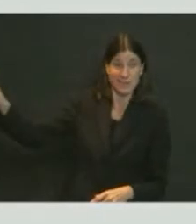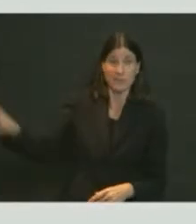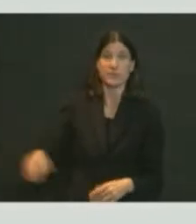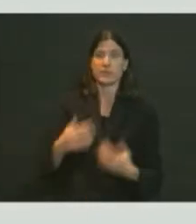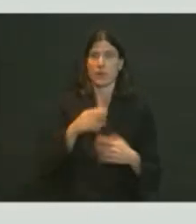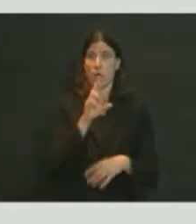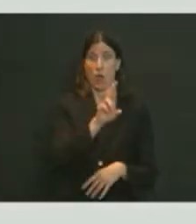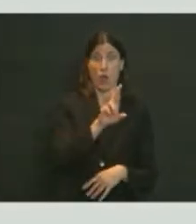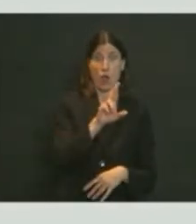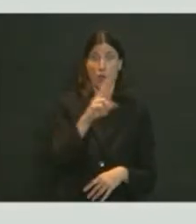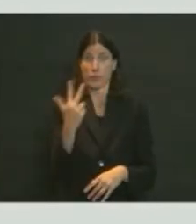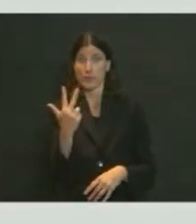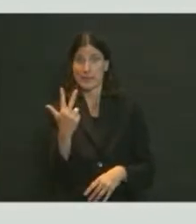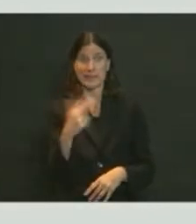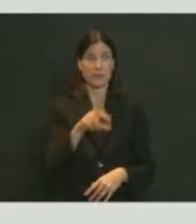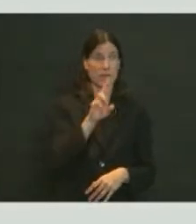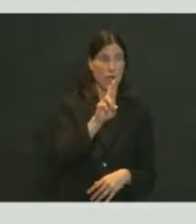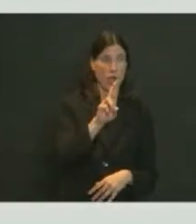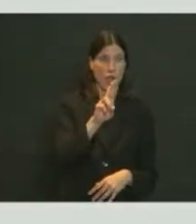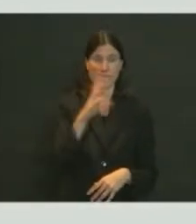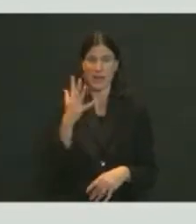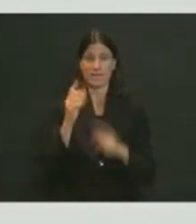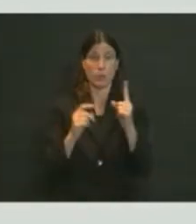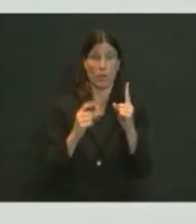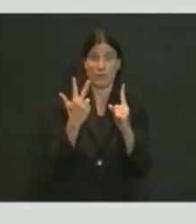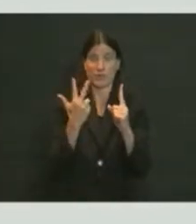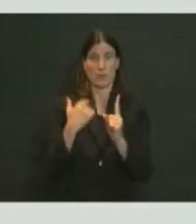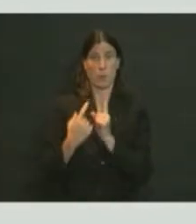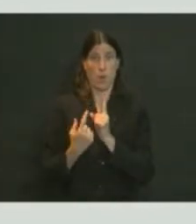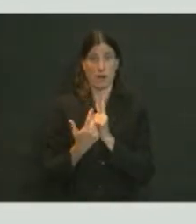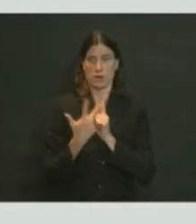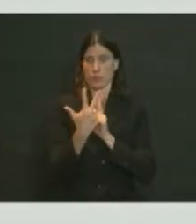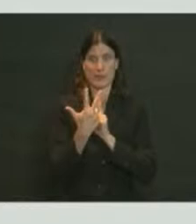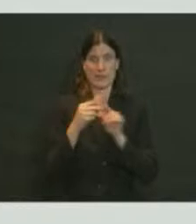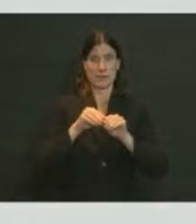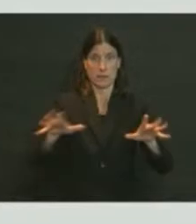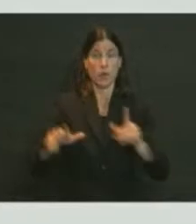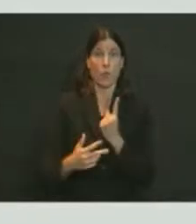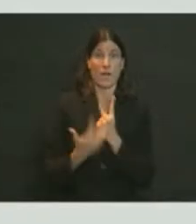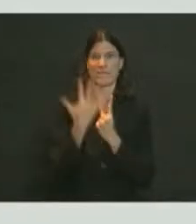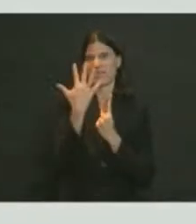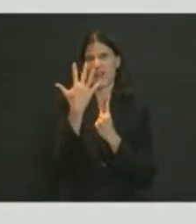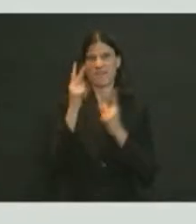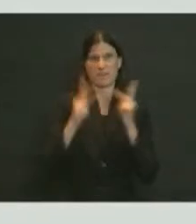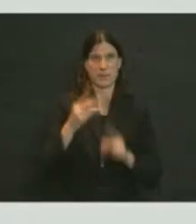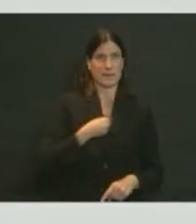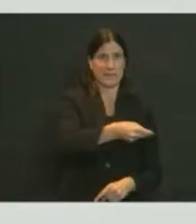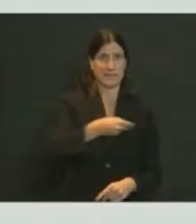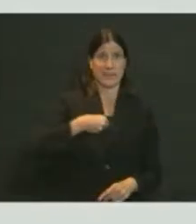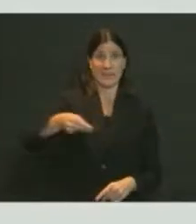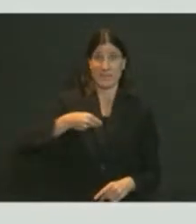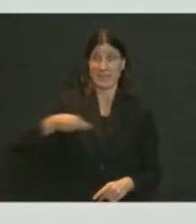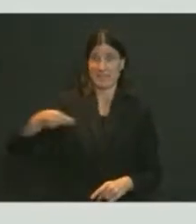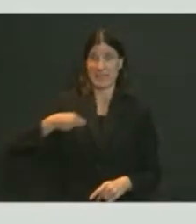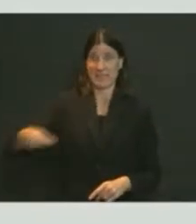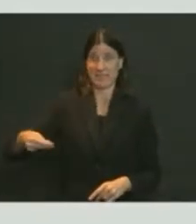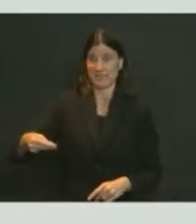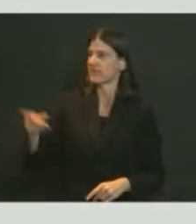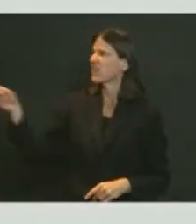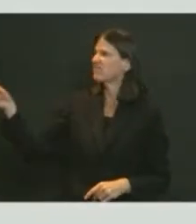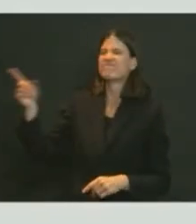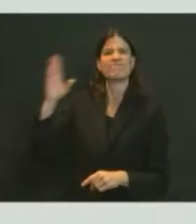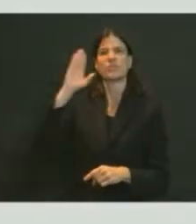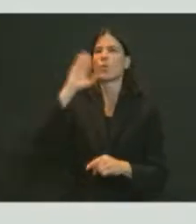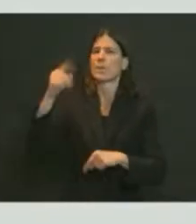1.4, 1.5, that means the virus is picking up steam. We're not doing a good enough job with social distancing